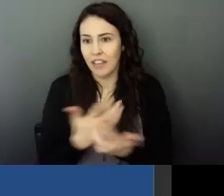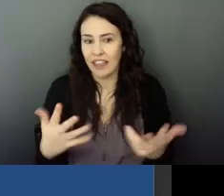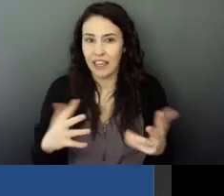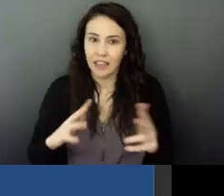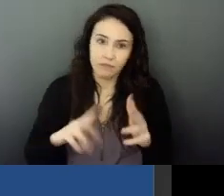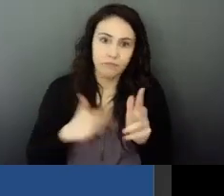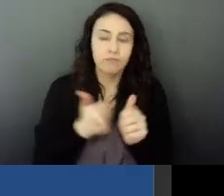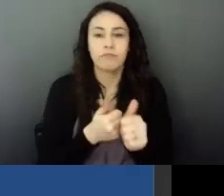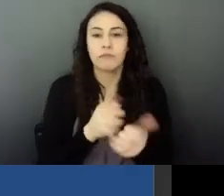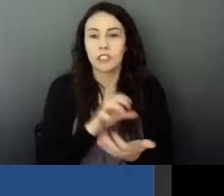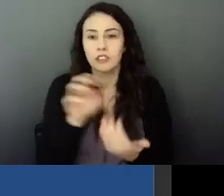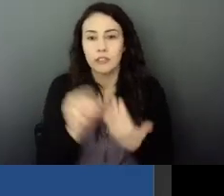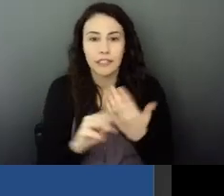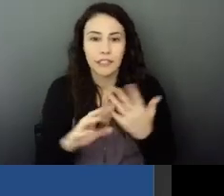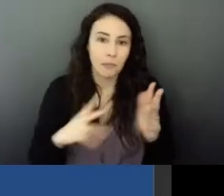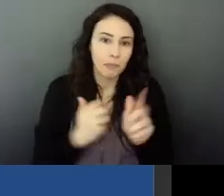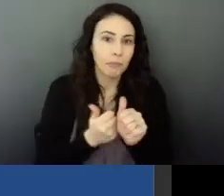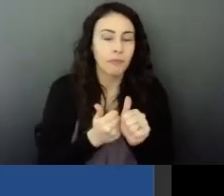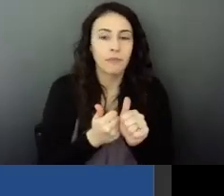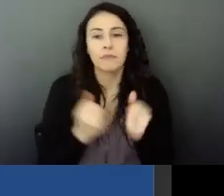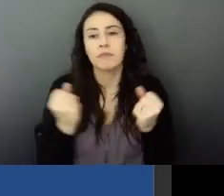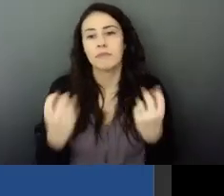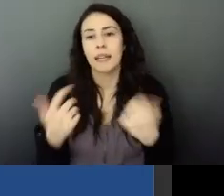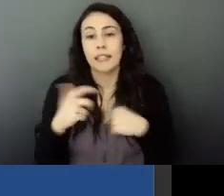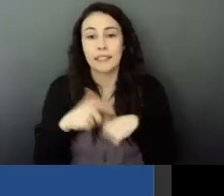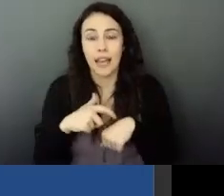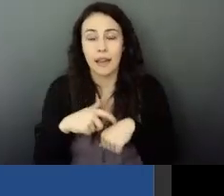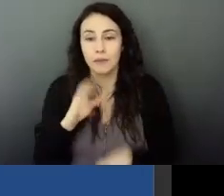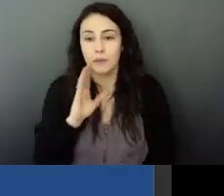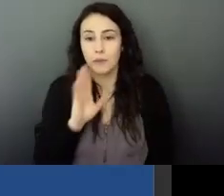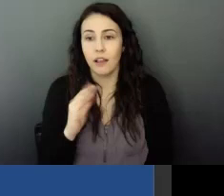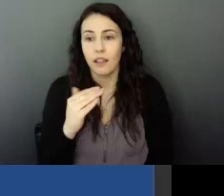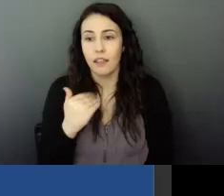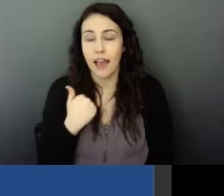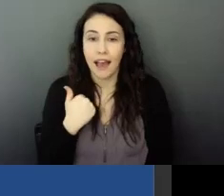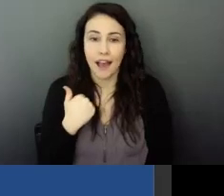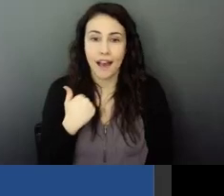curriculum. And so a lot of times we'll have outside